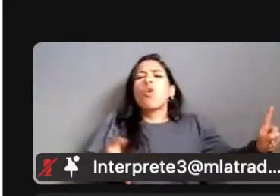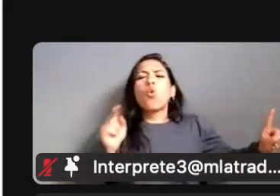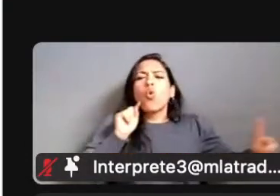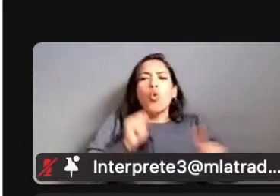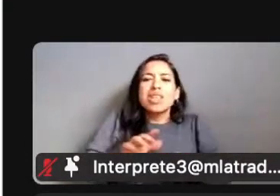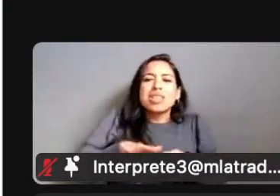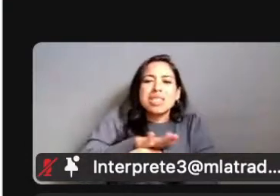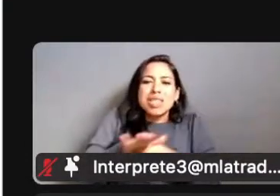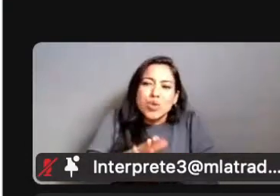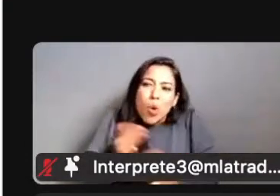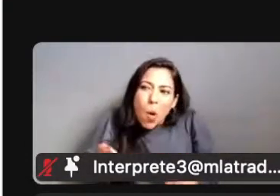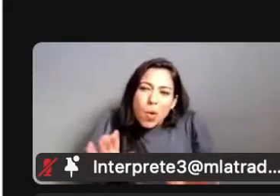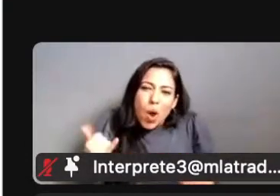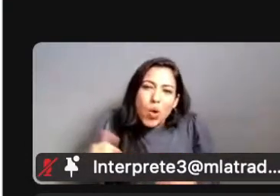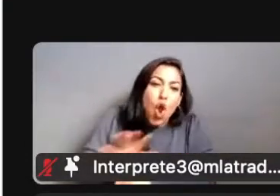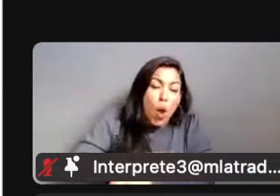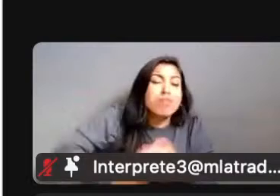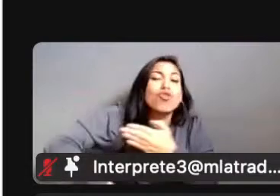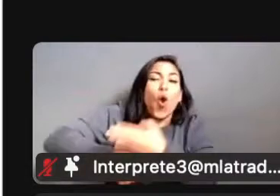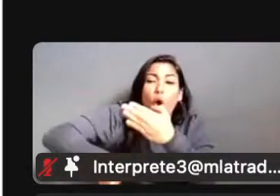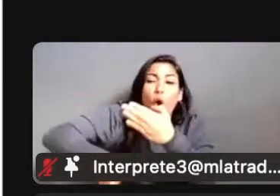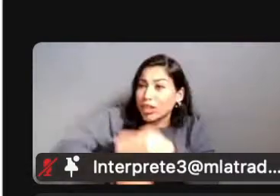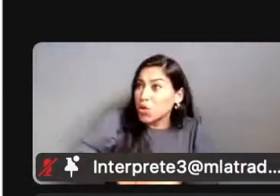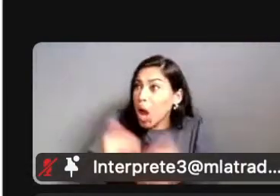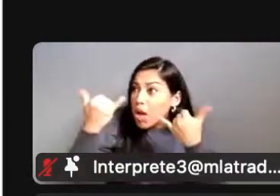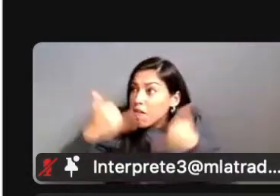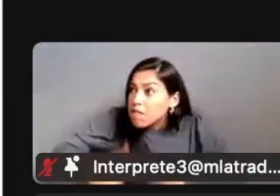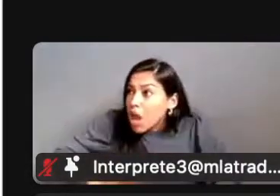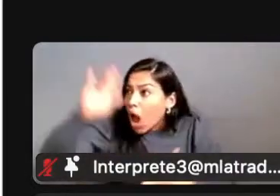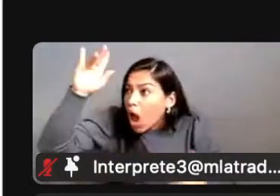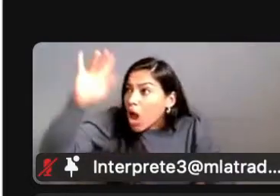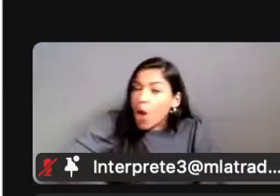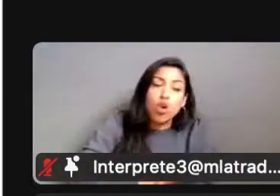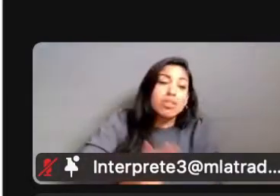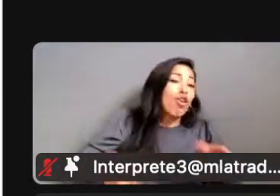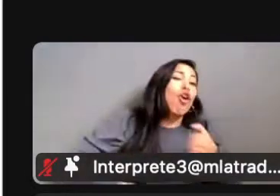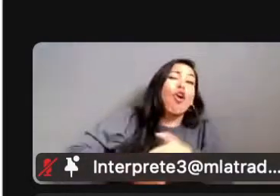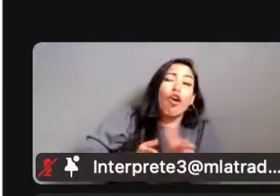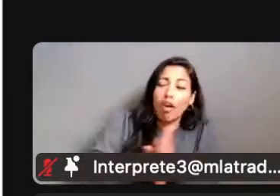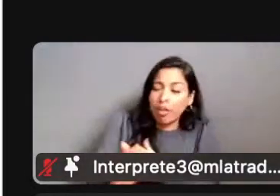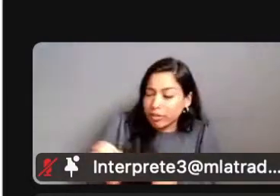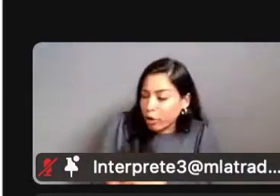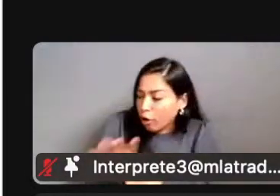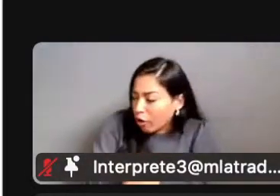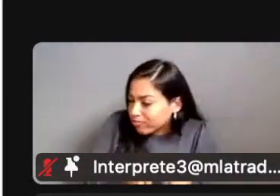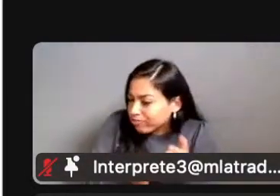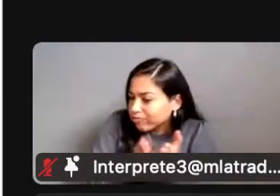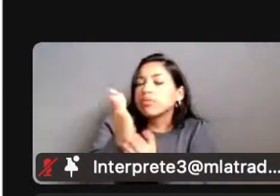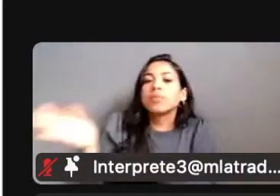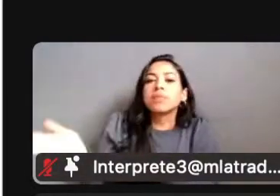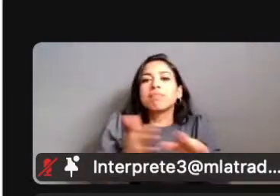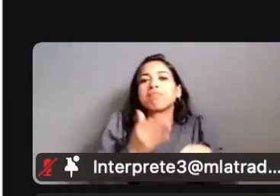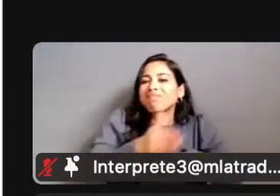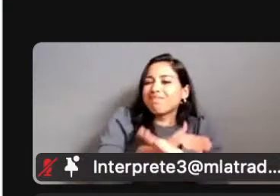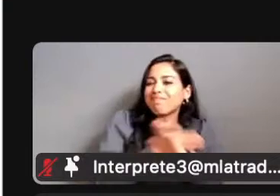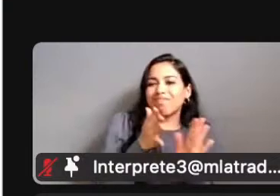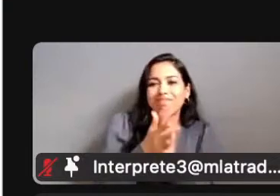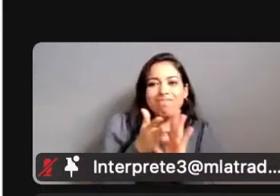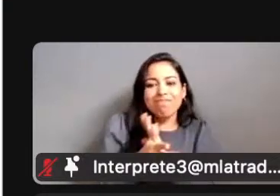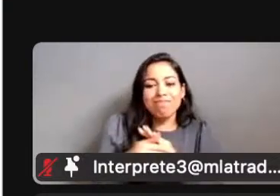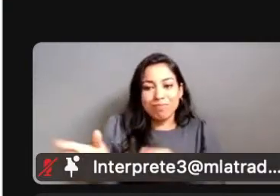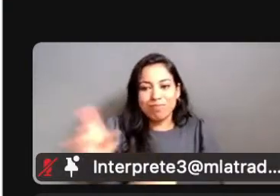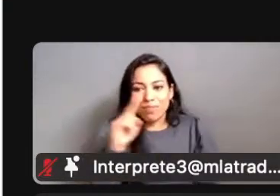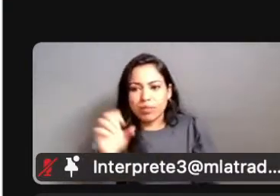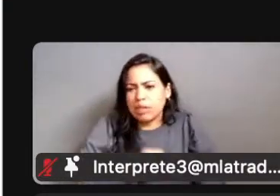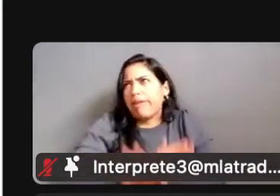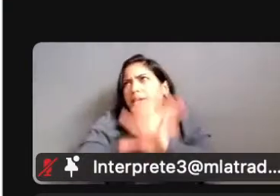be able to overcome the crisis that has not finished yet. Out of what we have talked about before, it is